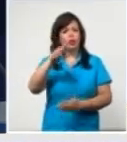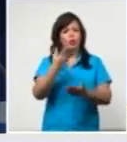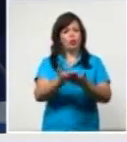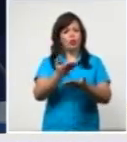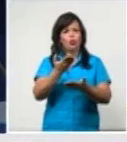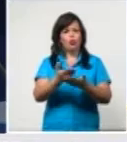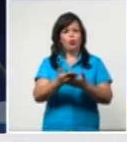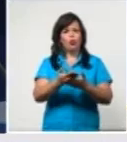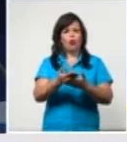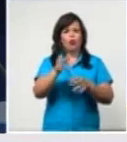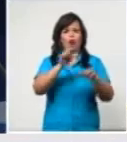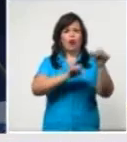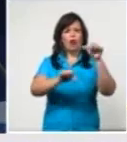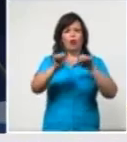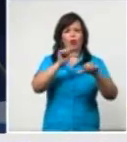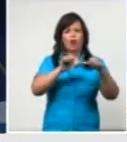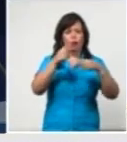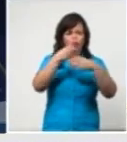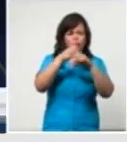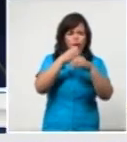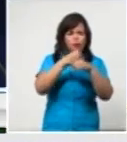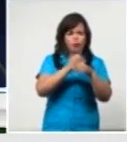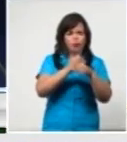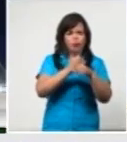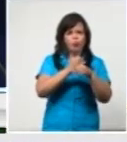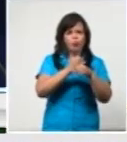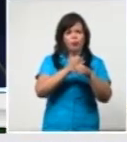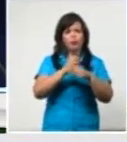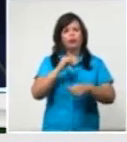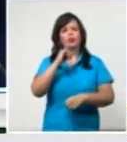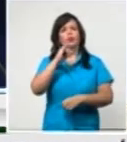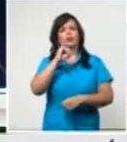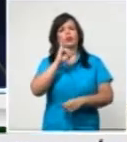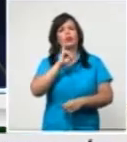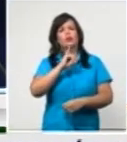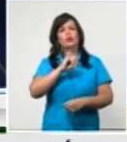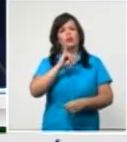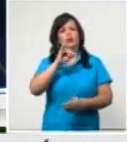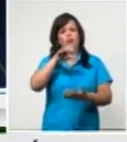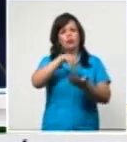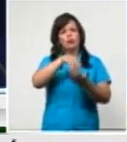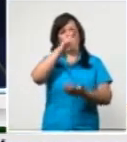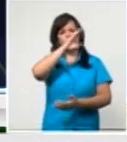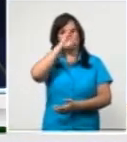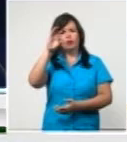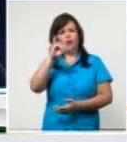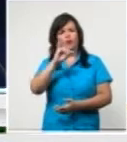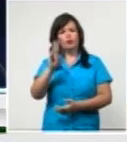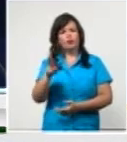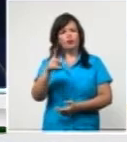2,103 samples were processed at our laboratories, at the IPK laboratory,